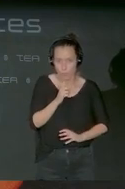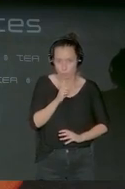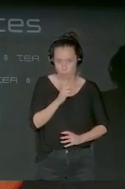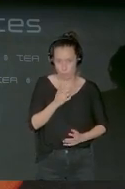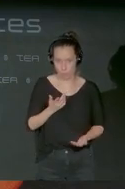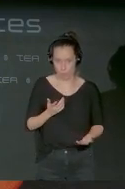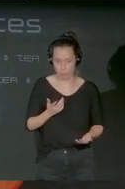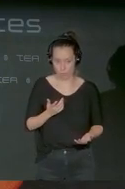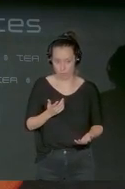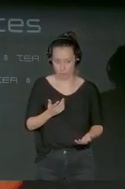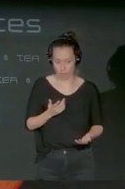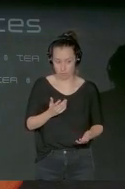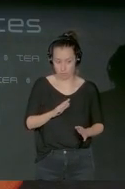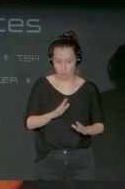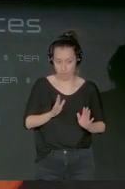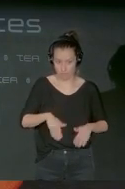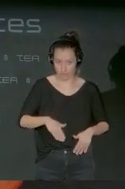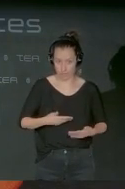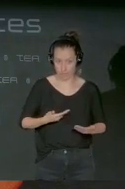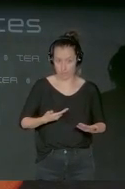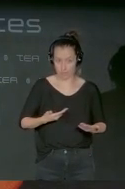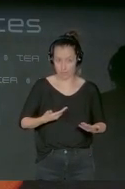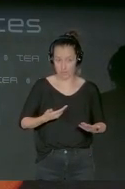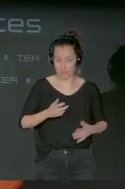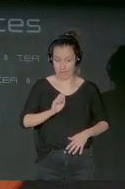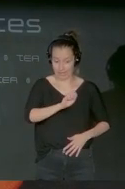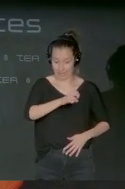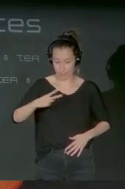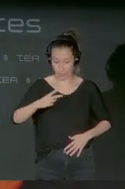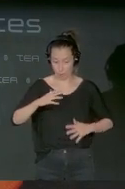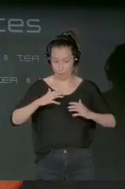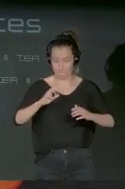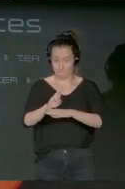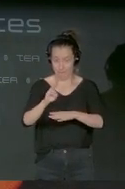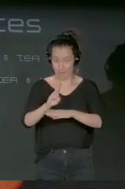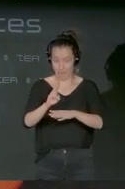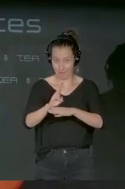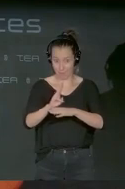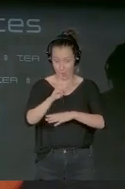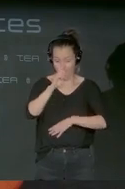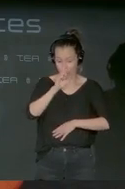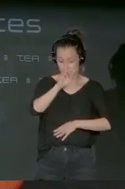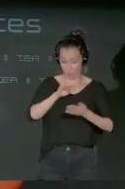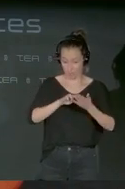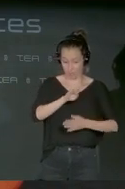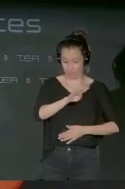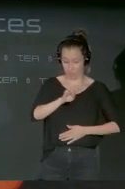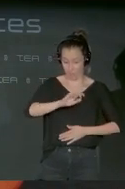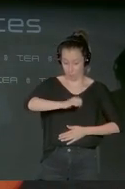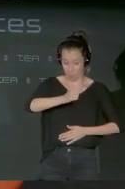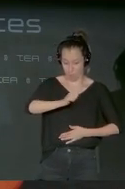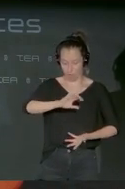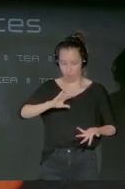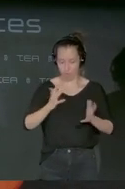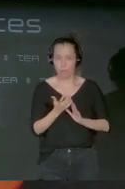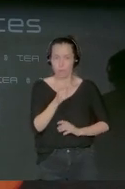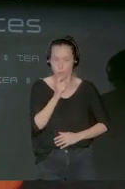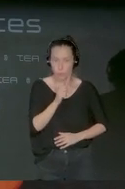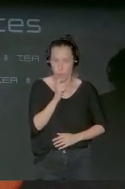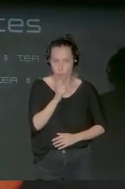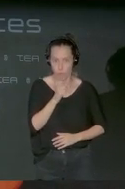forward. That was a key step forward. I think that helped to nudge us to include video games in